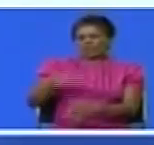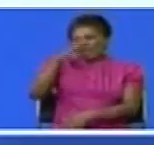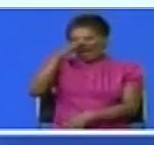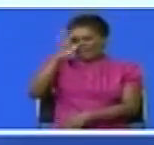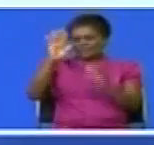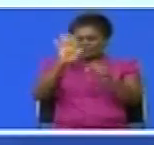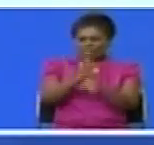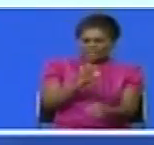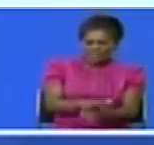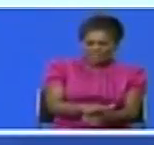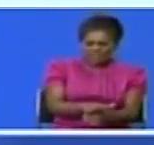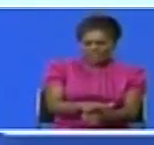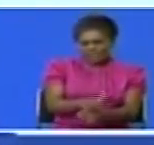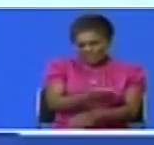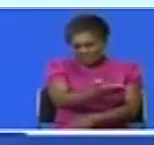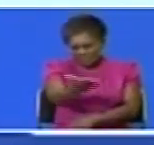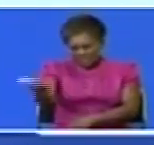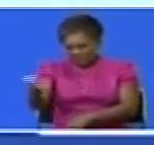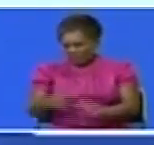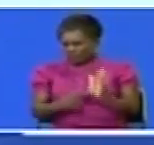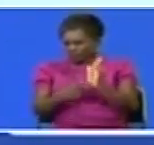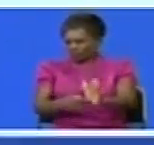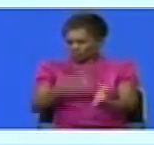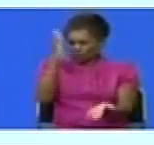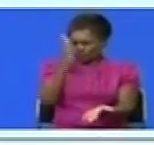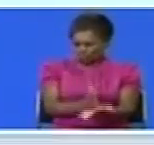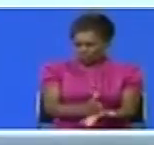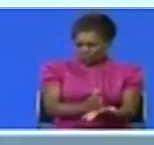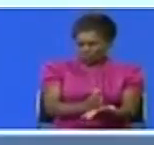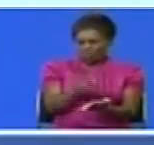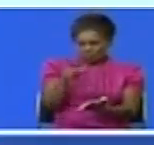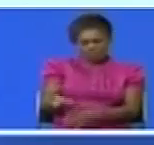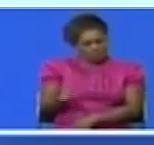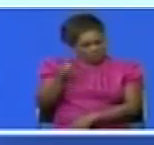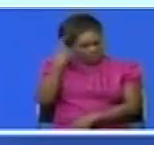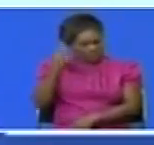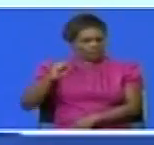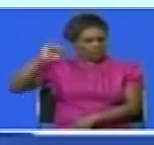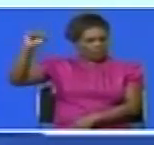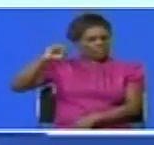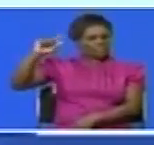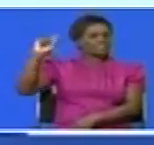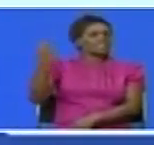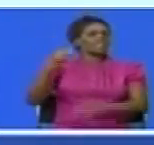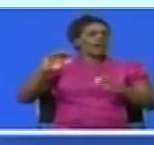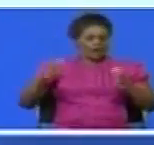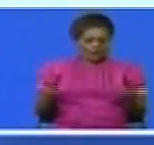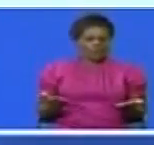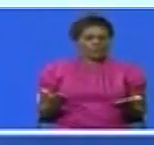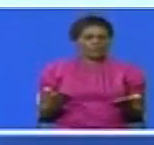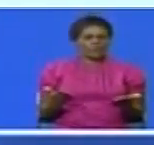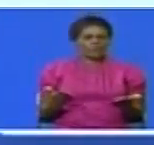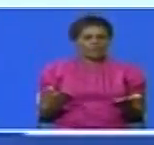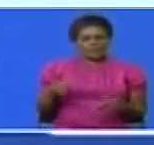uongo, nyinyi mulithibitisha ya kwamba mnaelewa siasa ya Kenya inaenda namna gani,